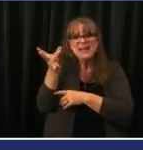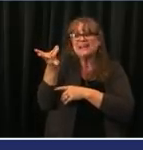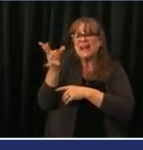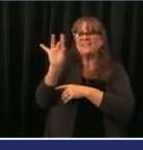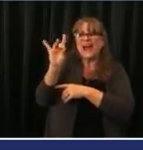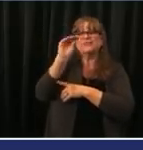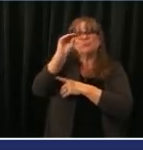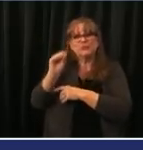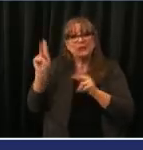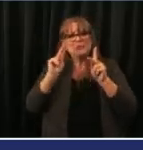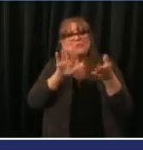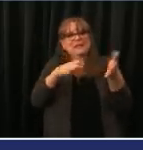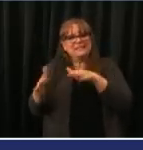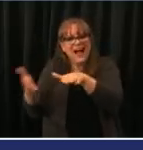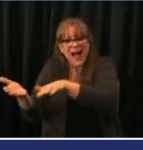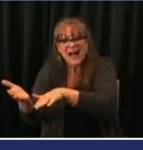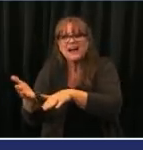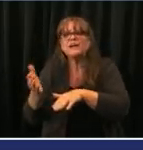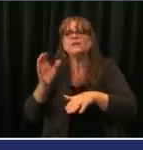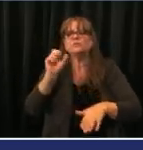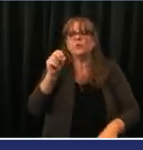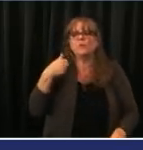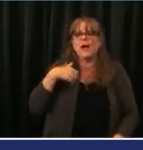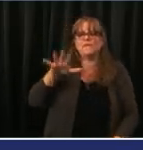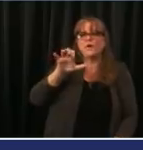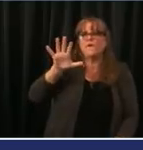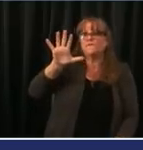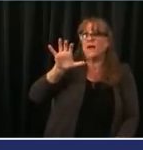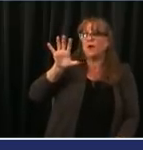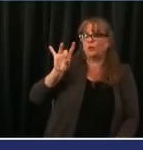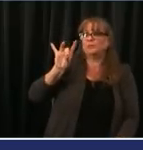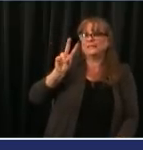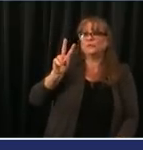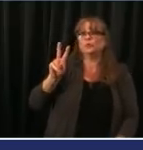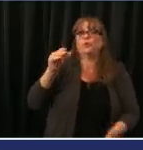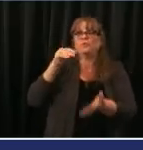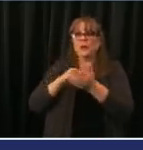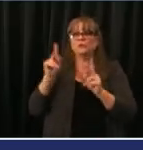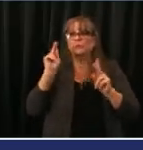562,000 people aged 70 and up in Colorado. If we target 70%, it means